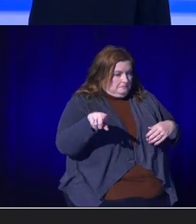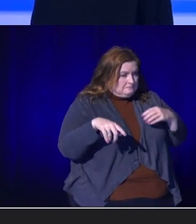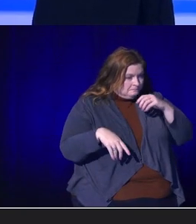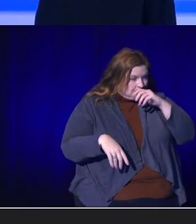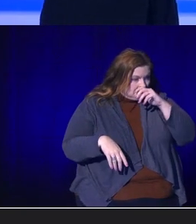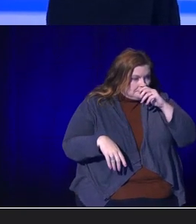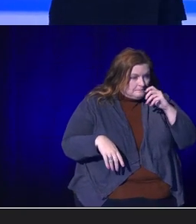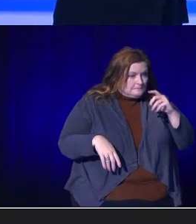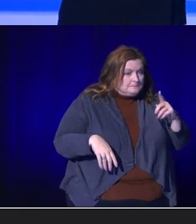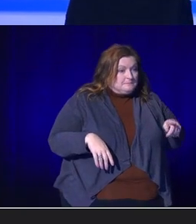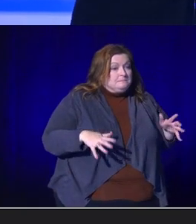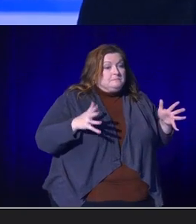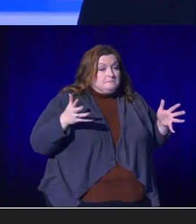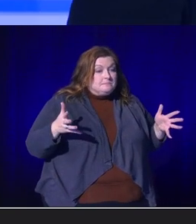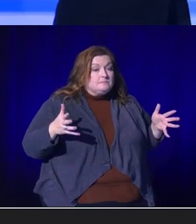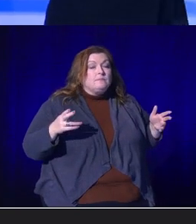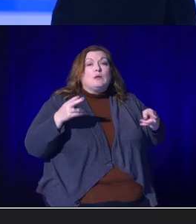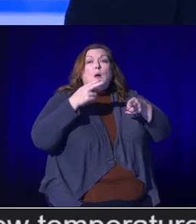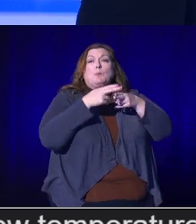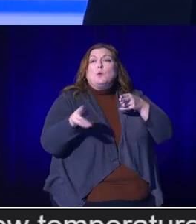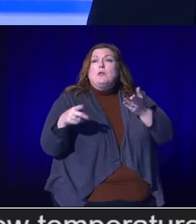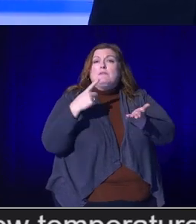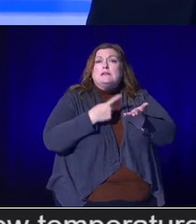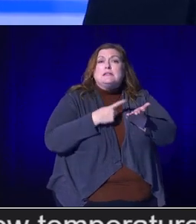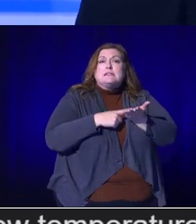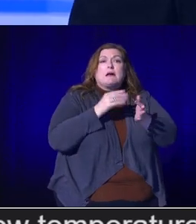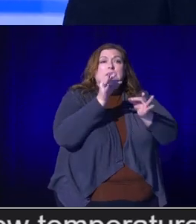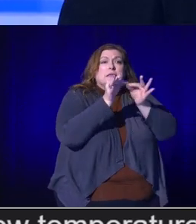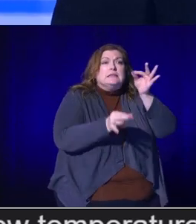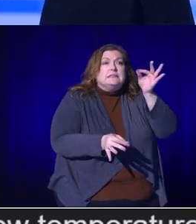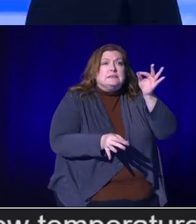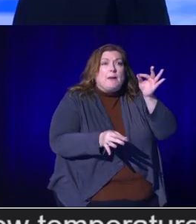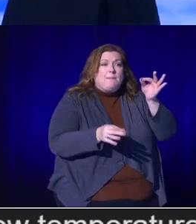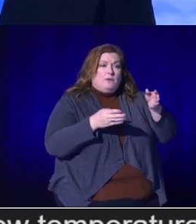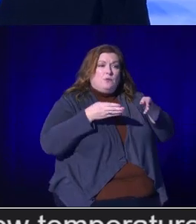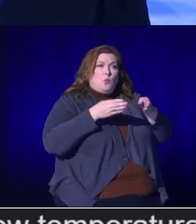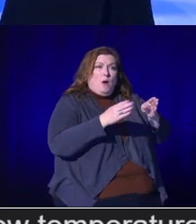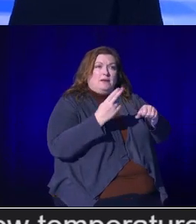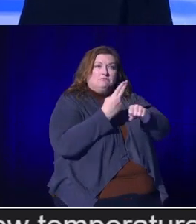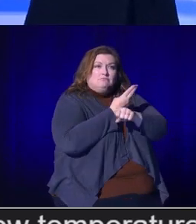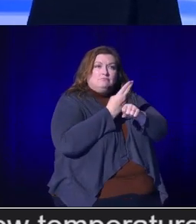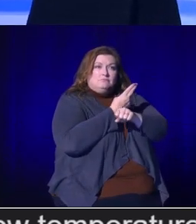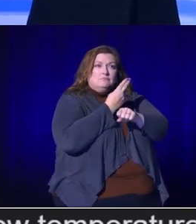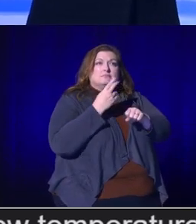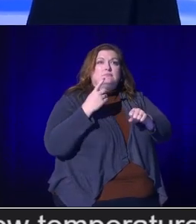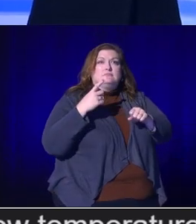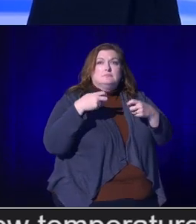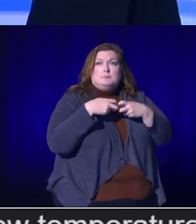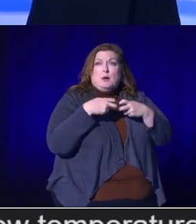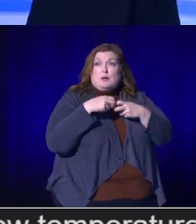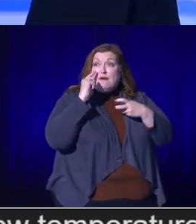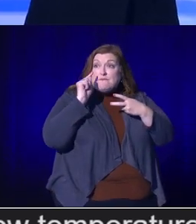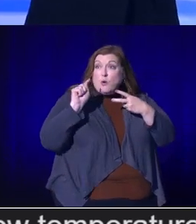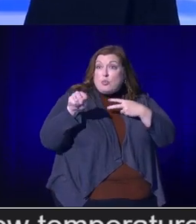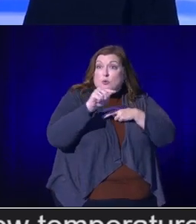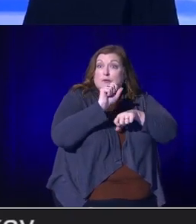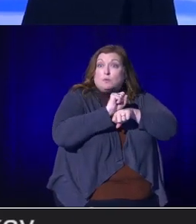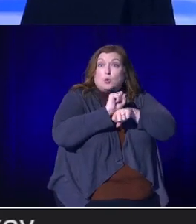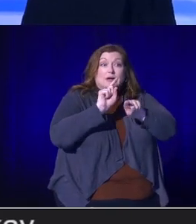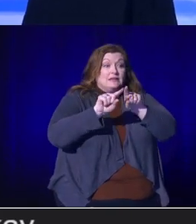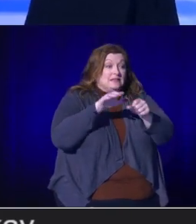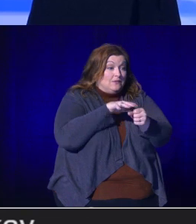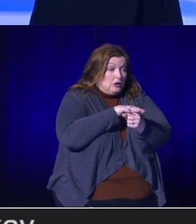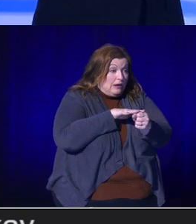Okay, so just to briefly discuss the simple mechanisms of batteries for those of you who are working in other different